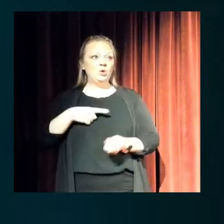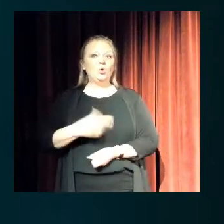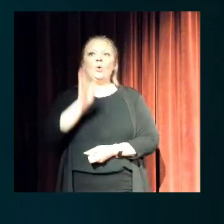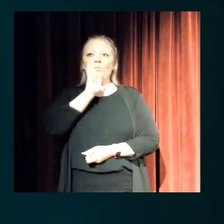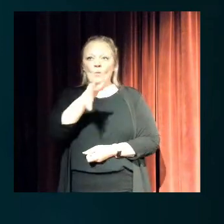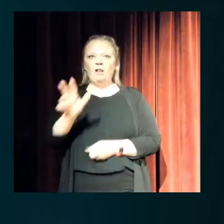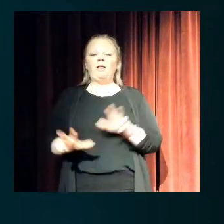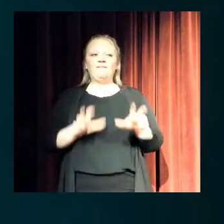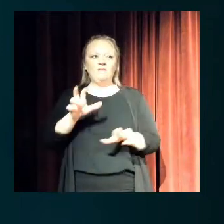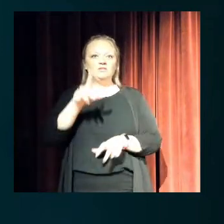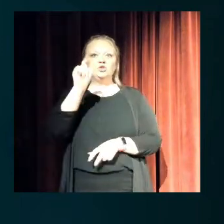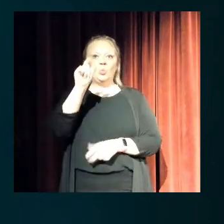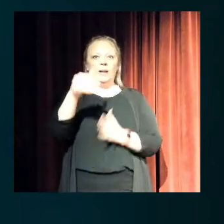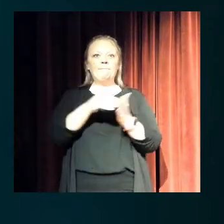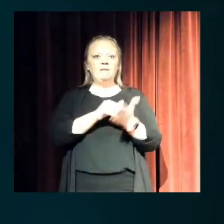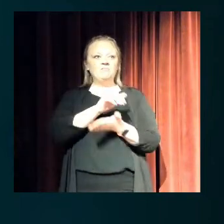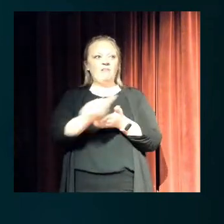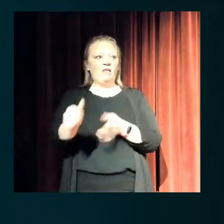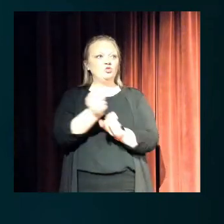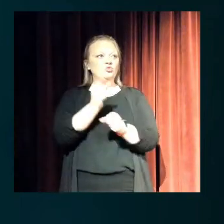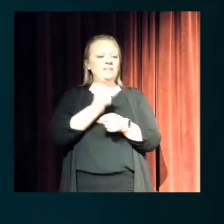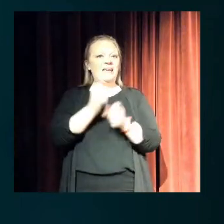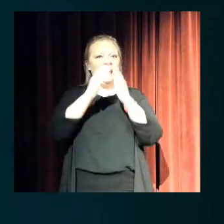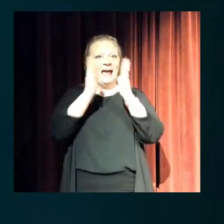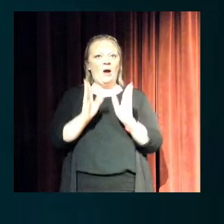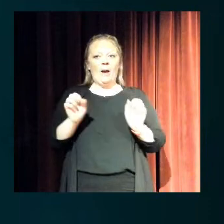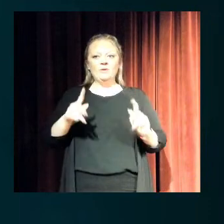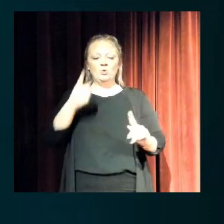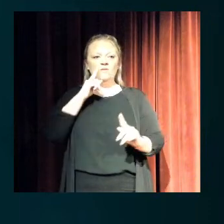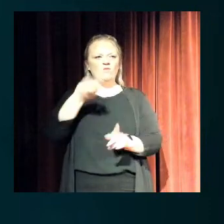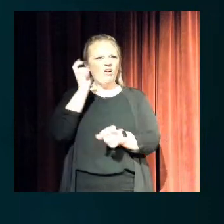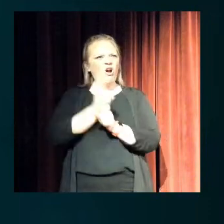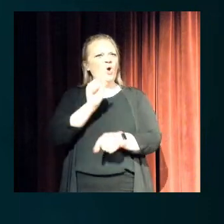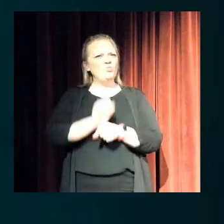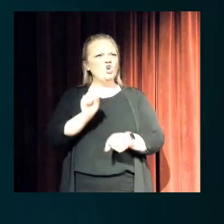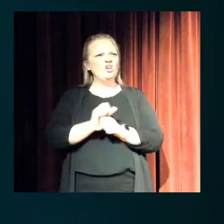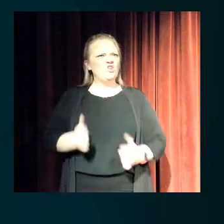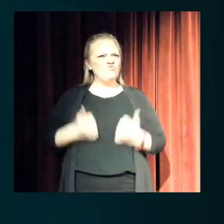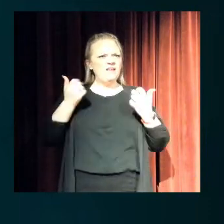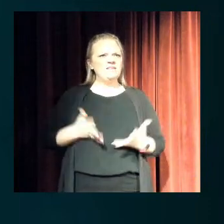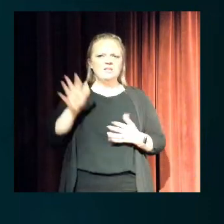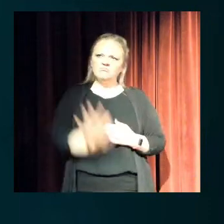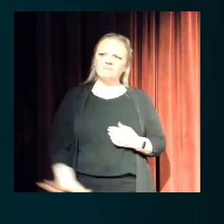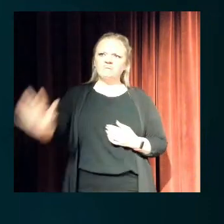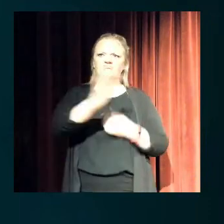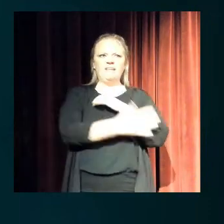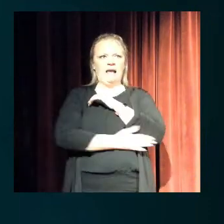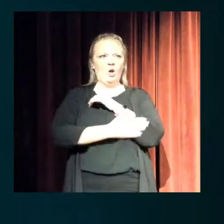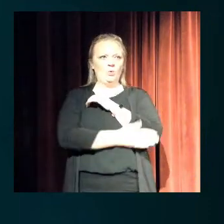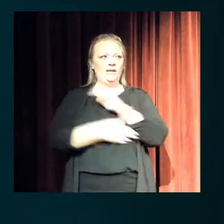be investing $20 million to create housing opportunities for our hardworking residents countywide.